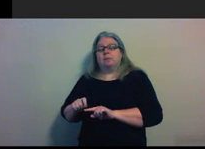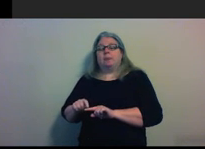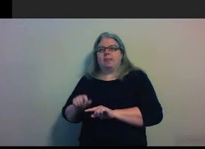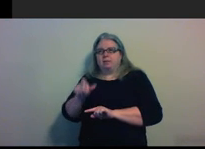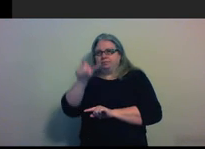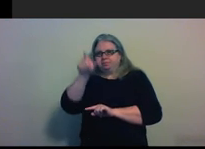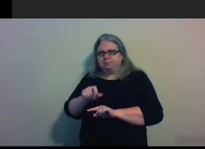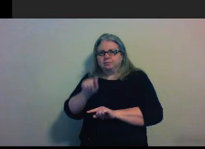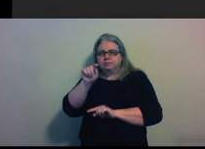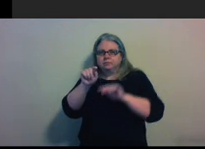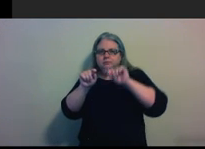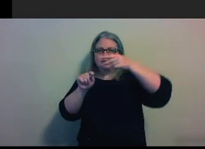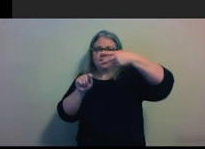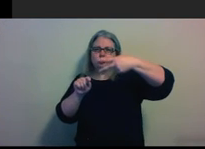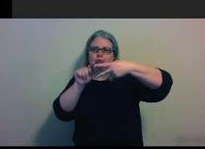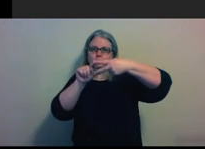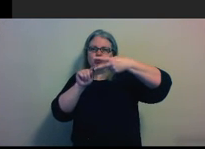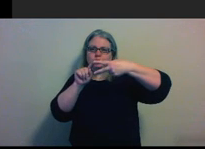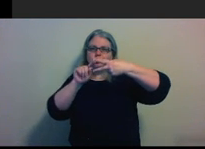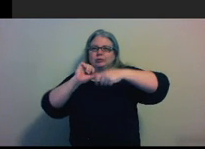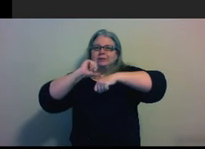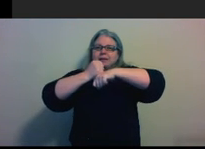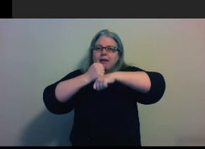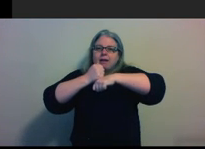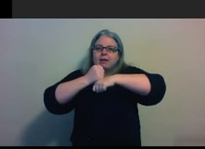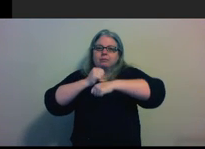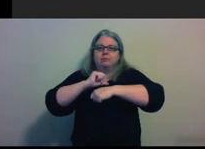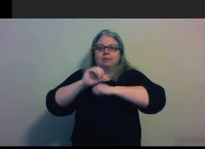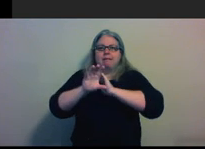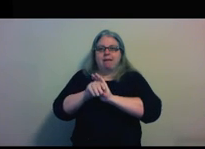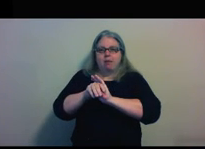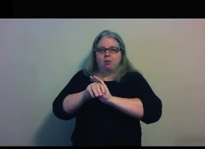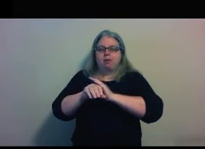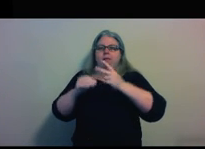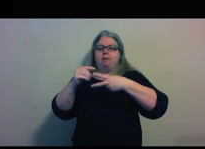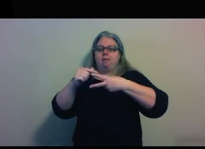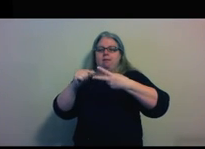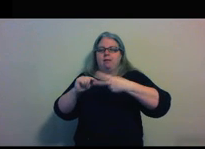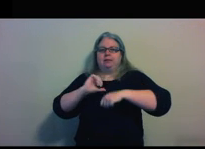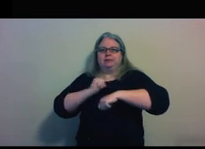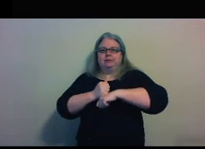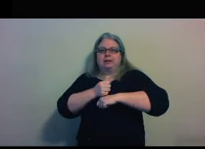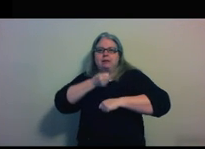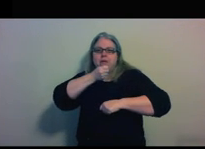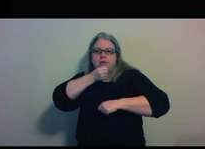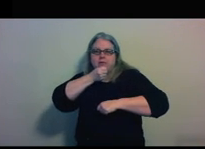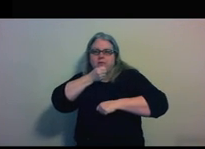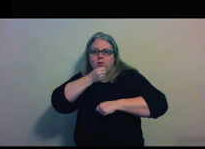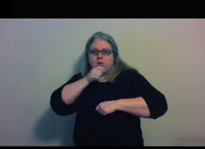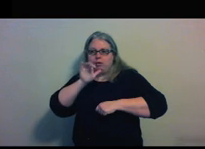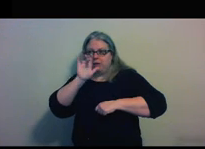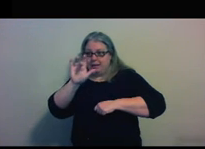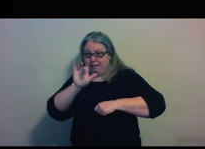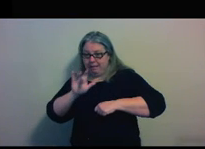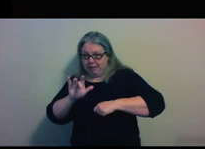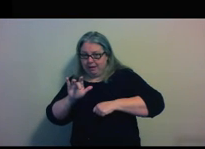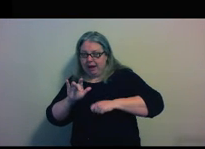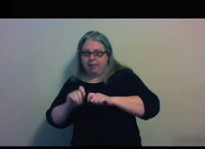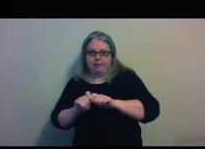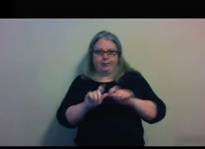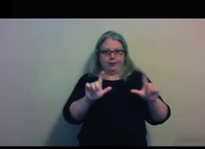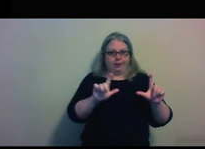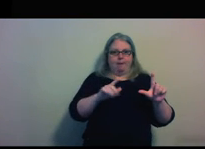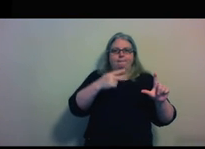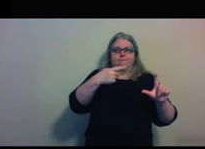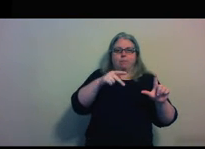working, click on the Set Up Your Camera and Microphone. Once you do that, you're going to see a purple bar that's going